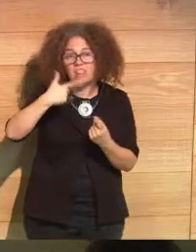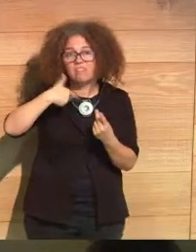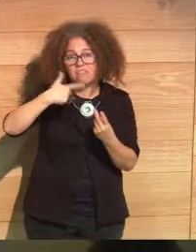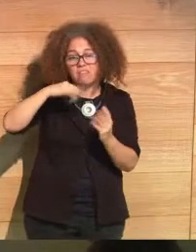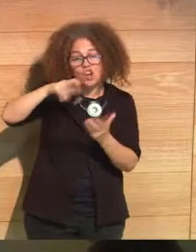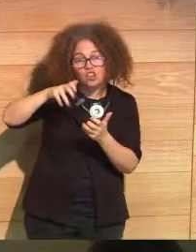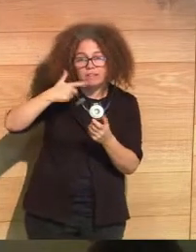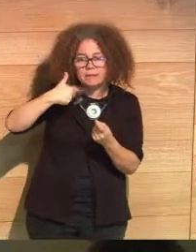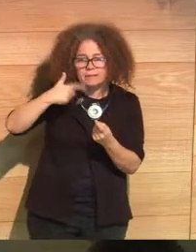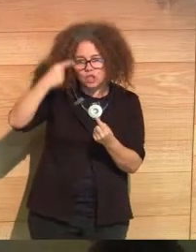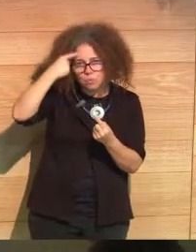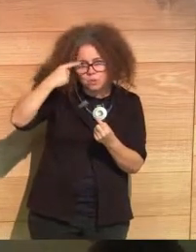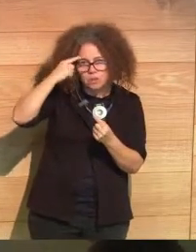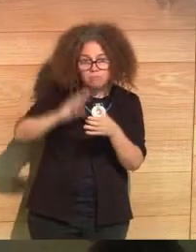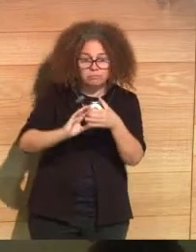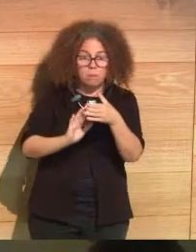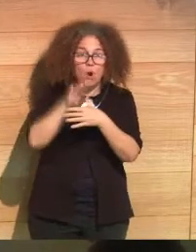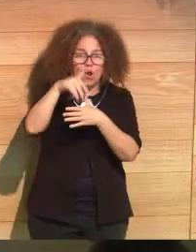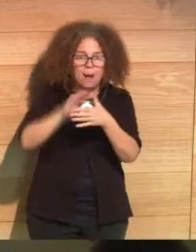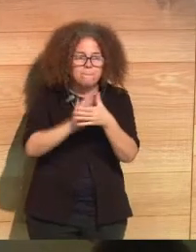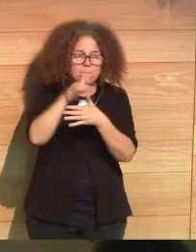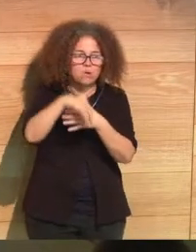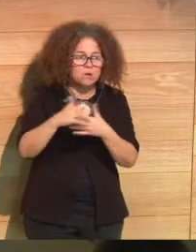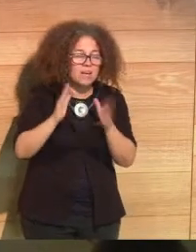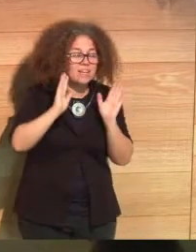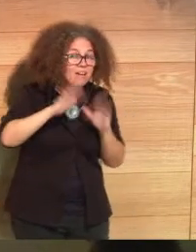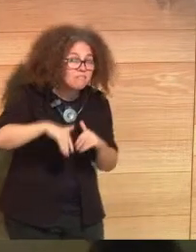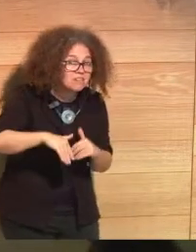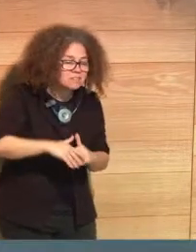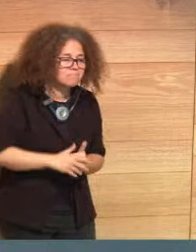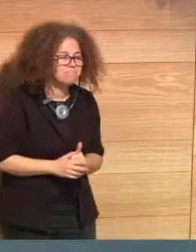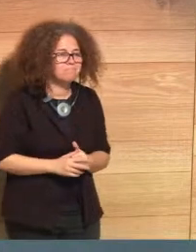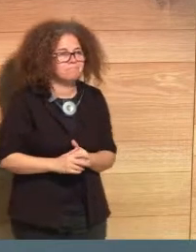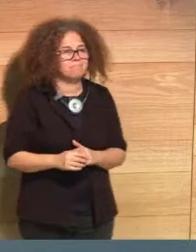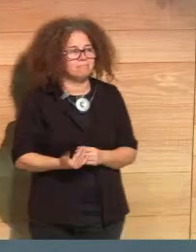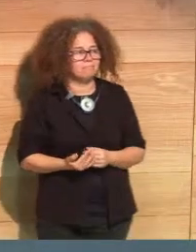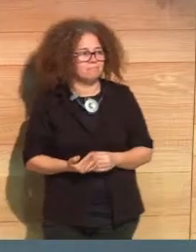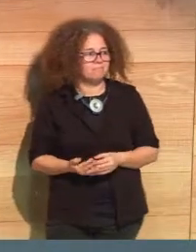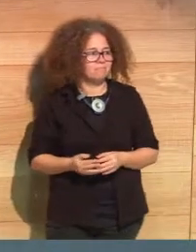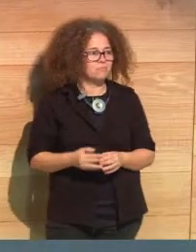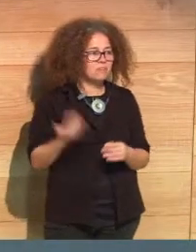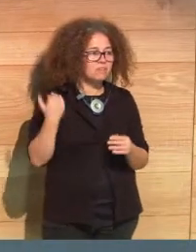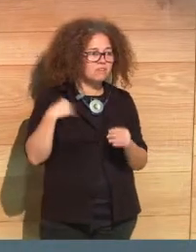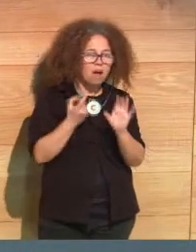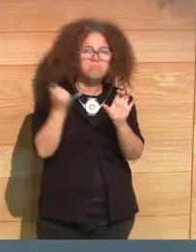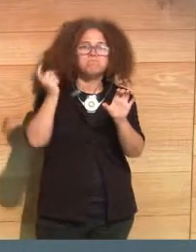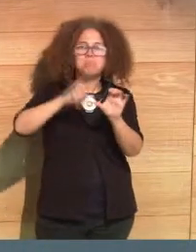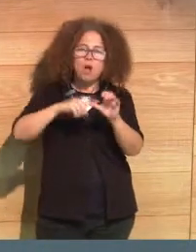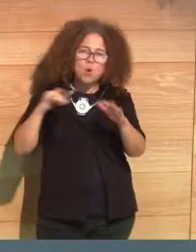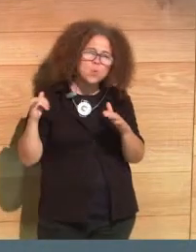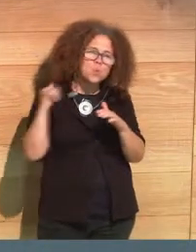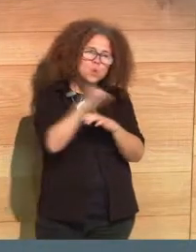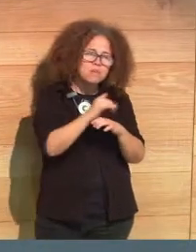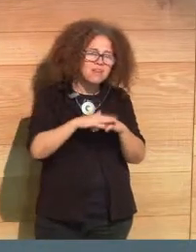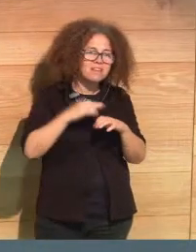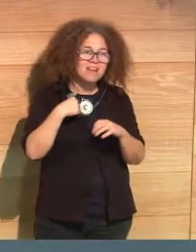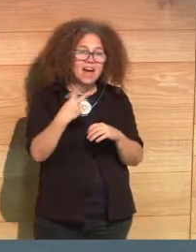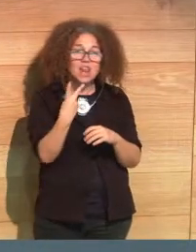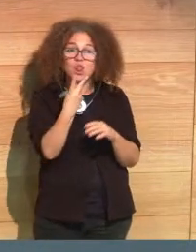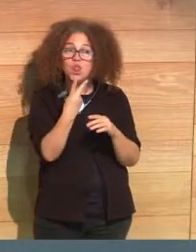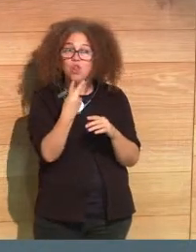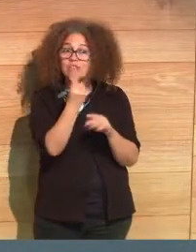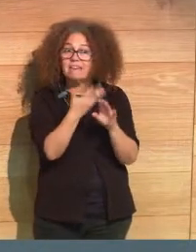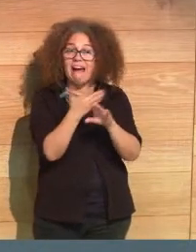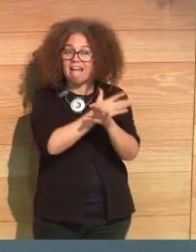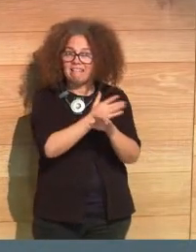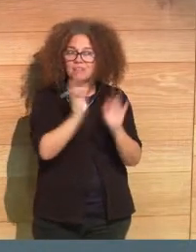as many of us were. And finally, I managed to get on a plane, get to the residency 2 days before the opening,